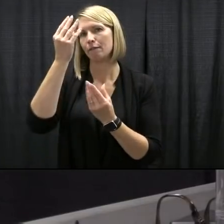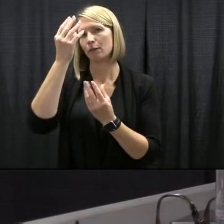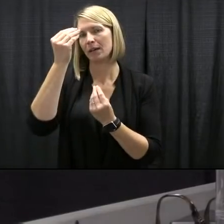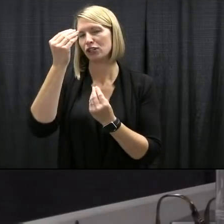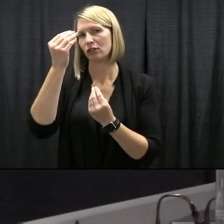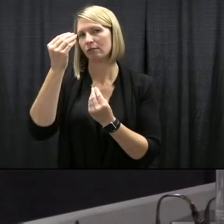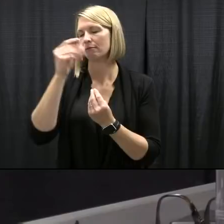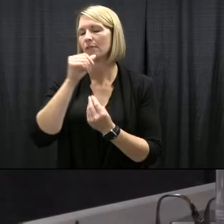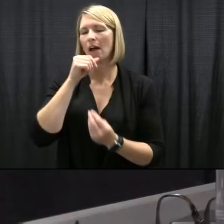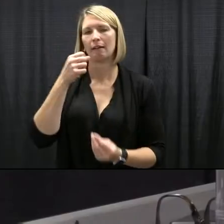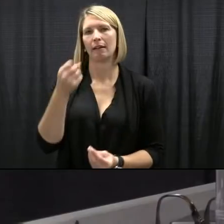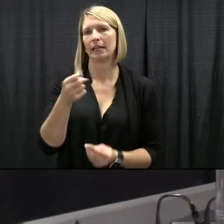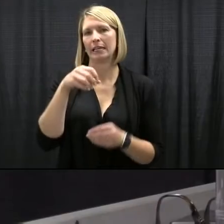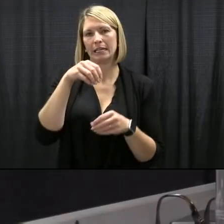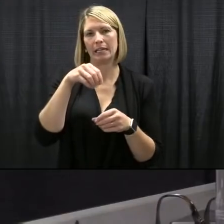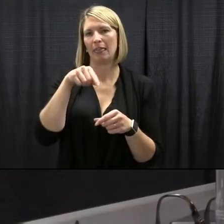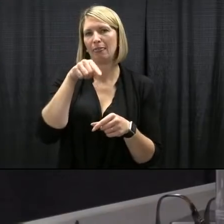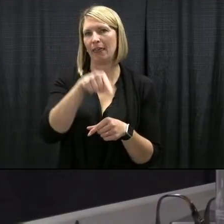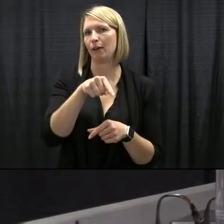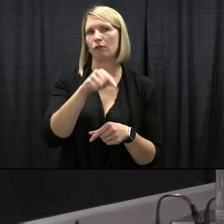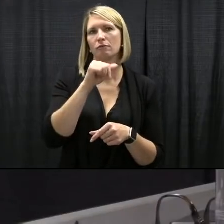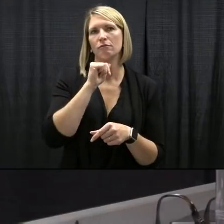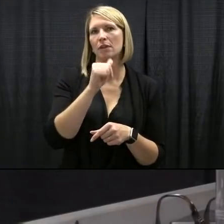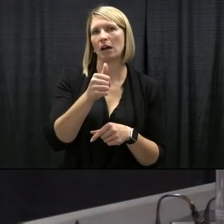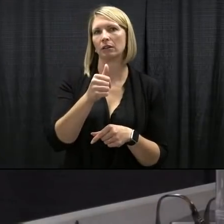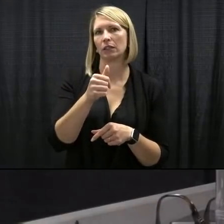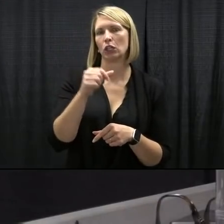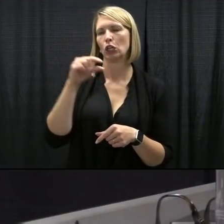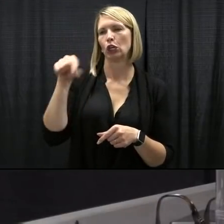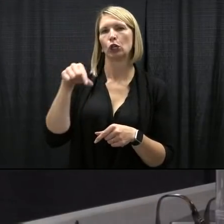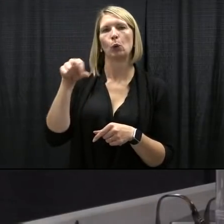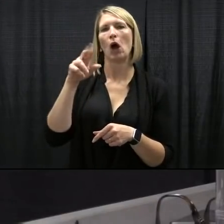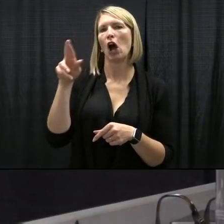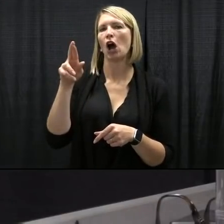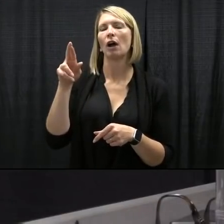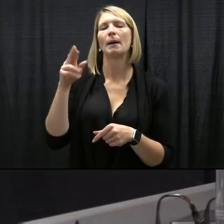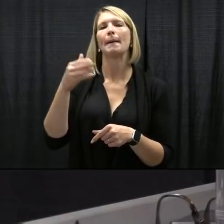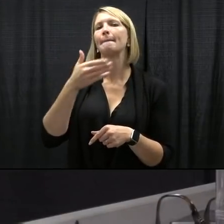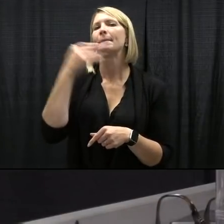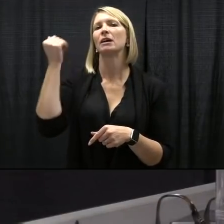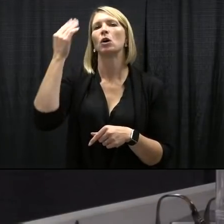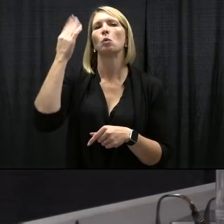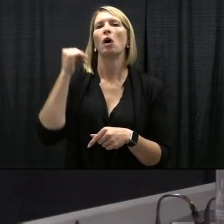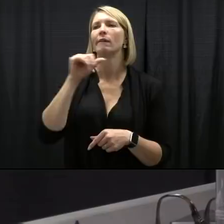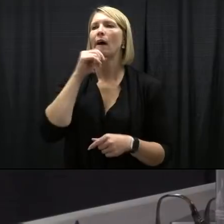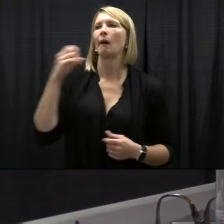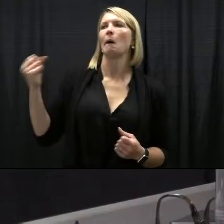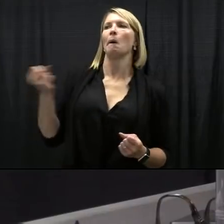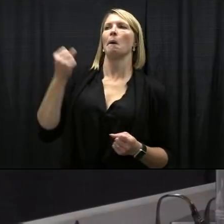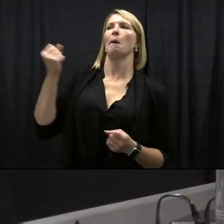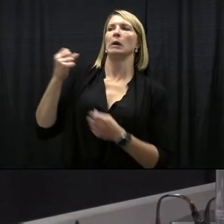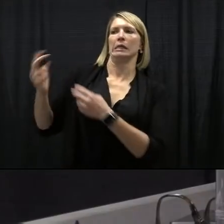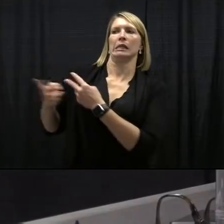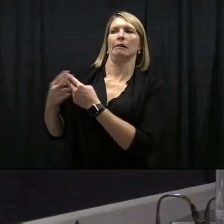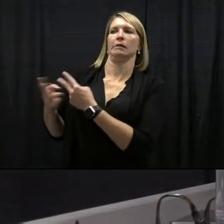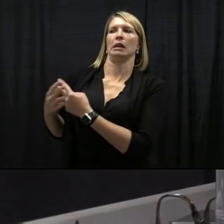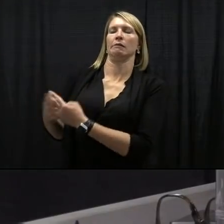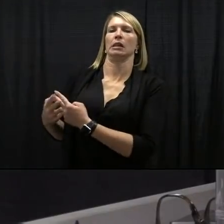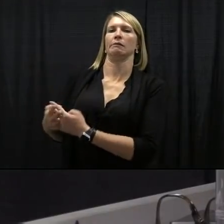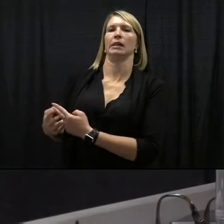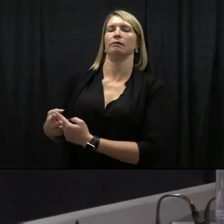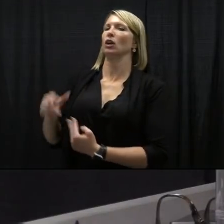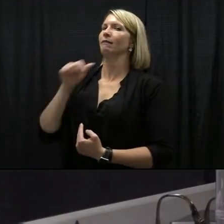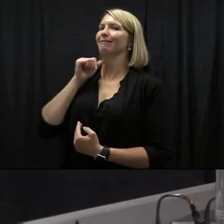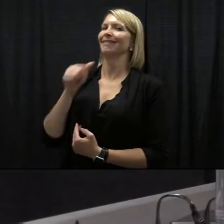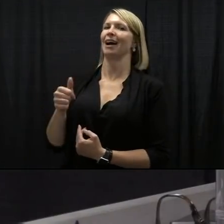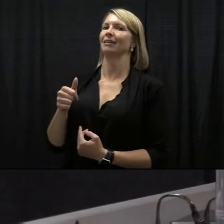app. As soon as you remove the app from the QR code, that information is gone. It's not saved. And it's all, kind of offline. So